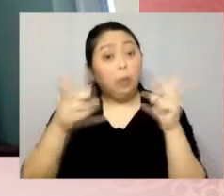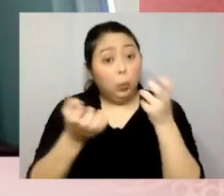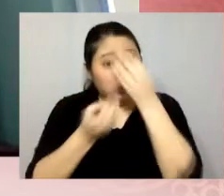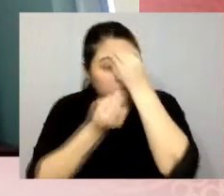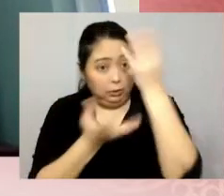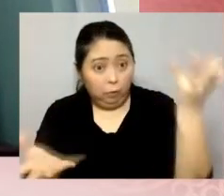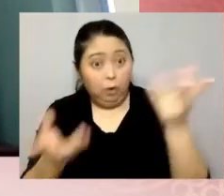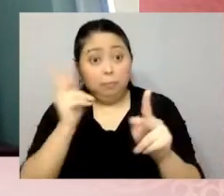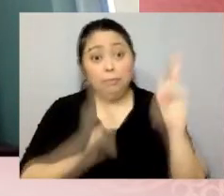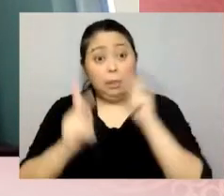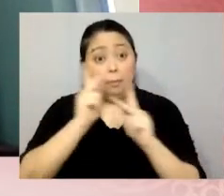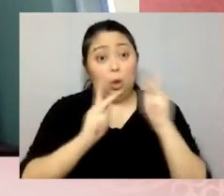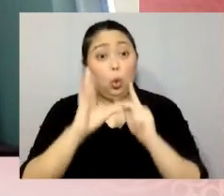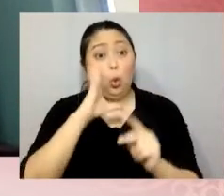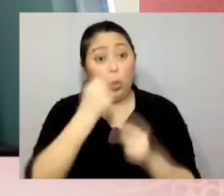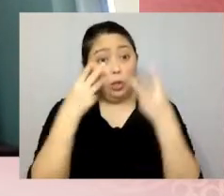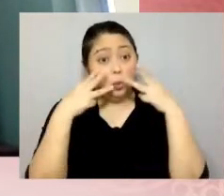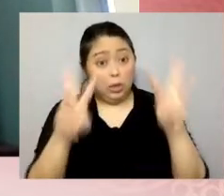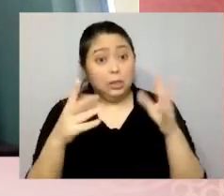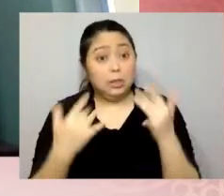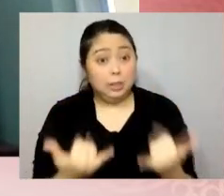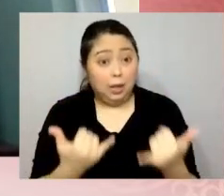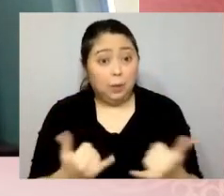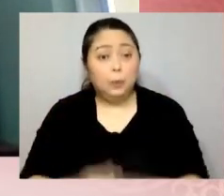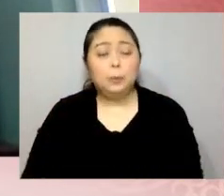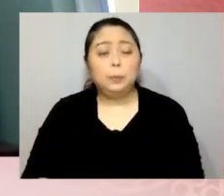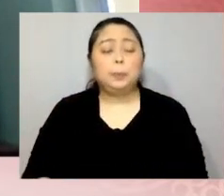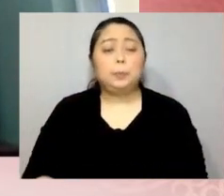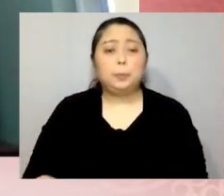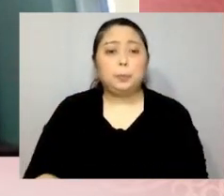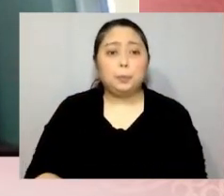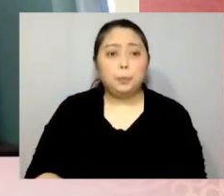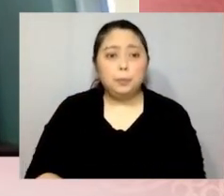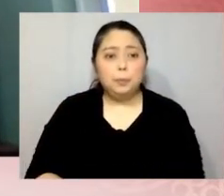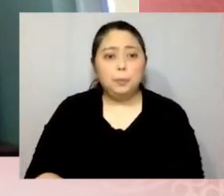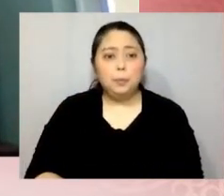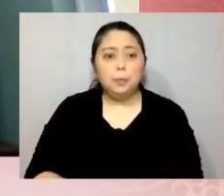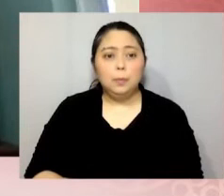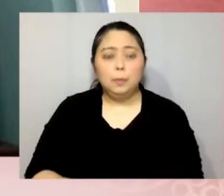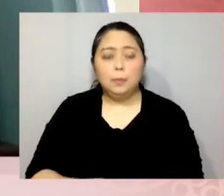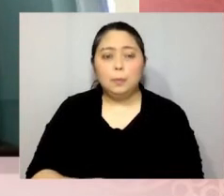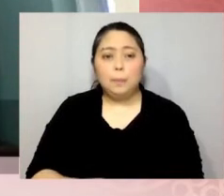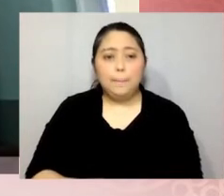those yung dito nanonood sa programa na to,